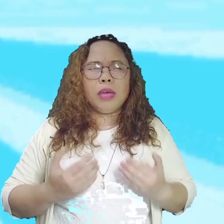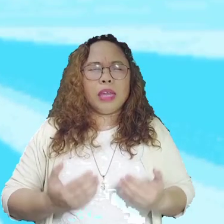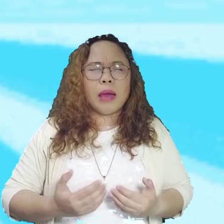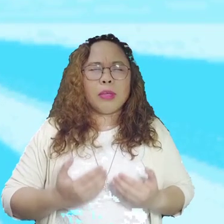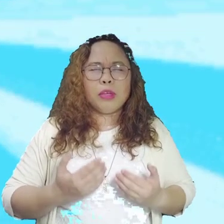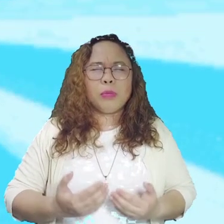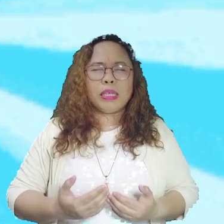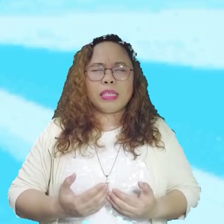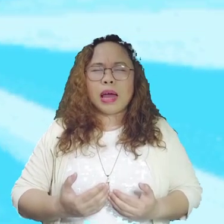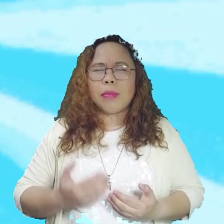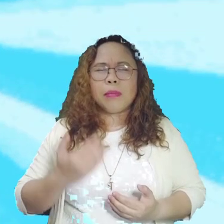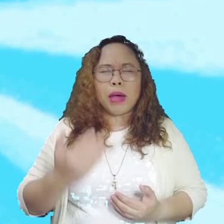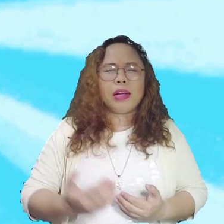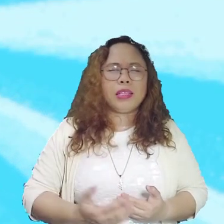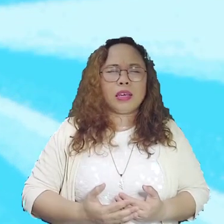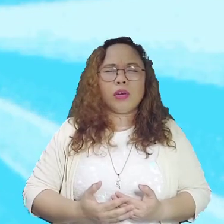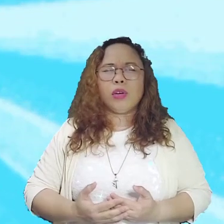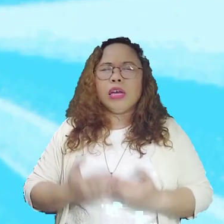the